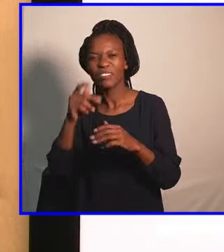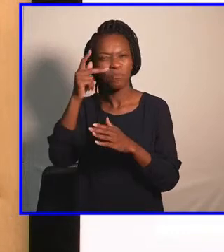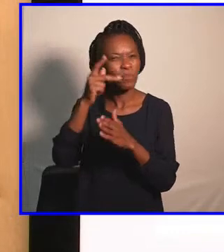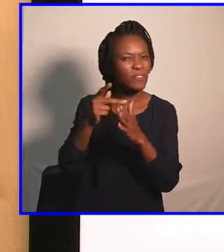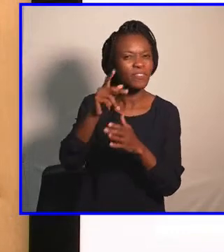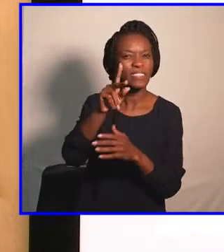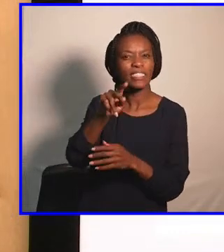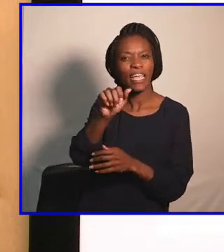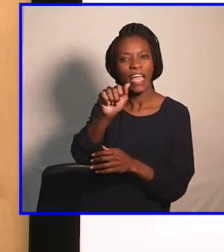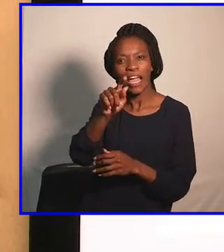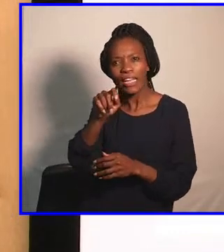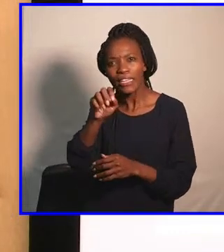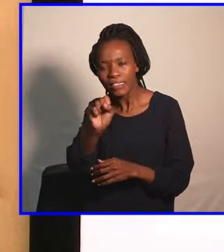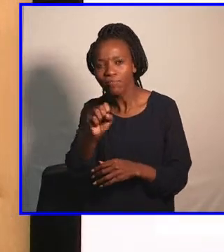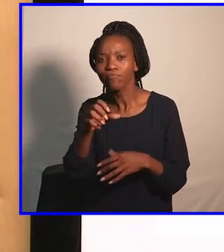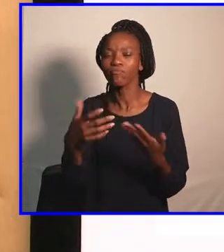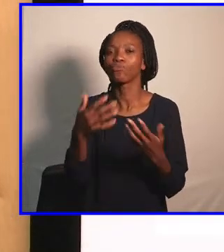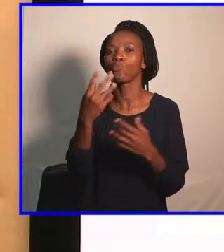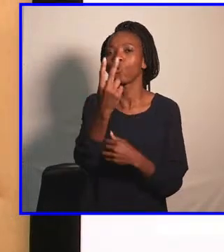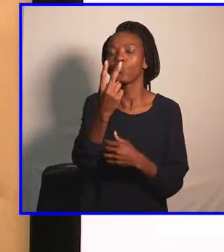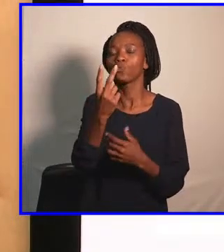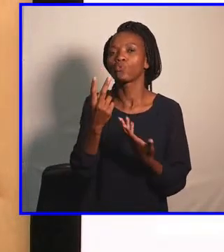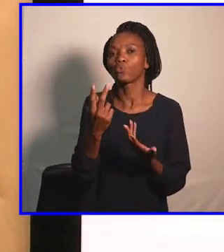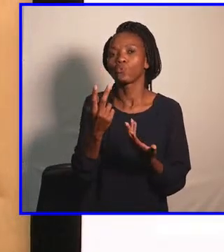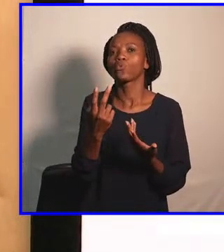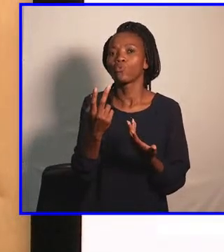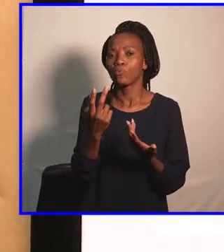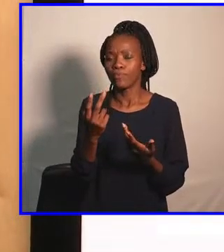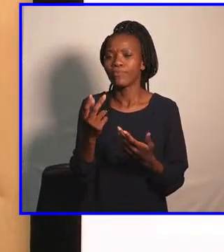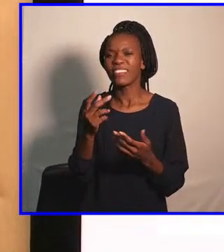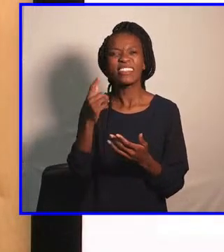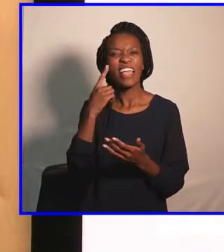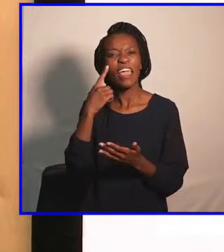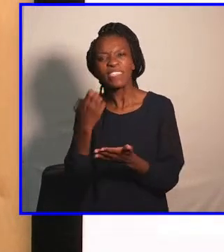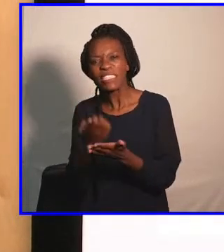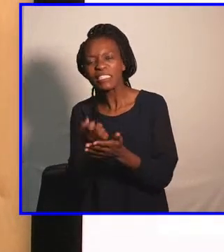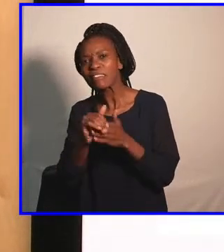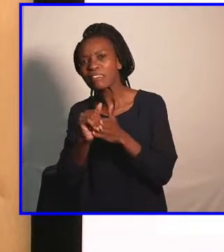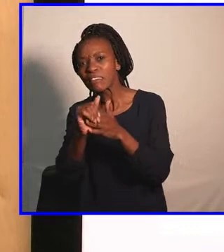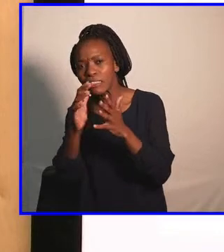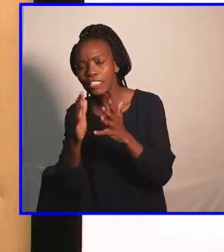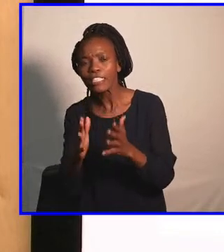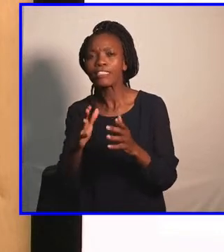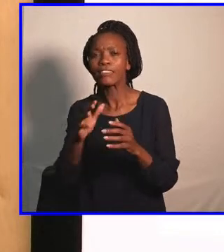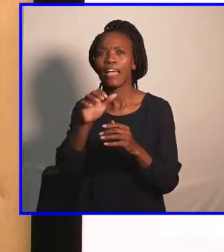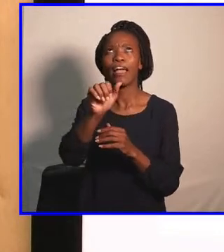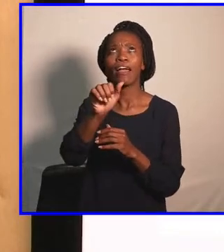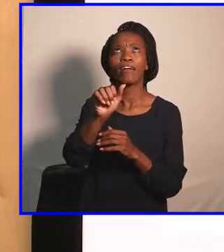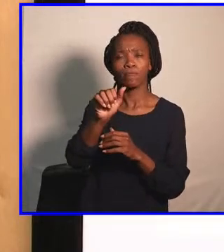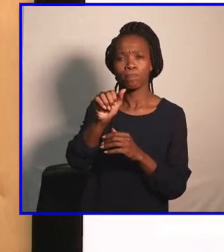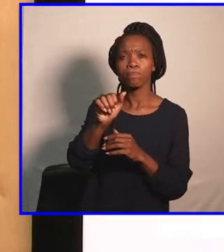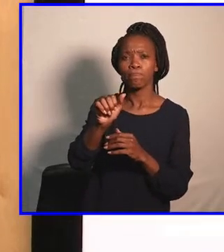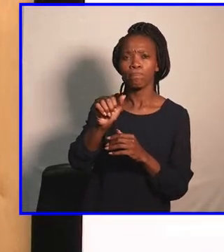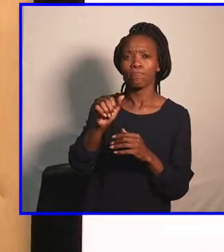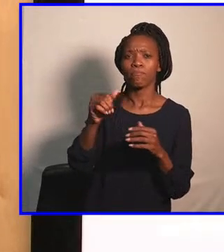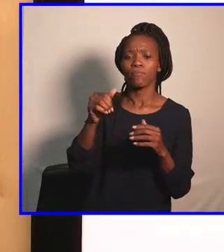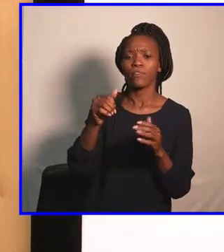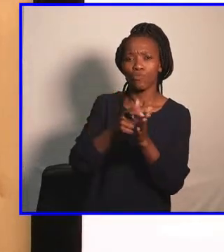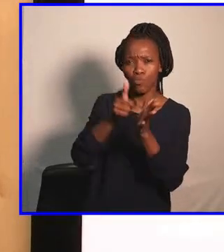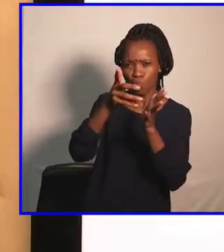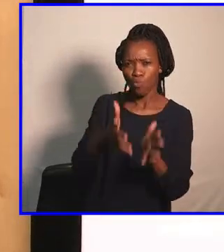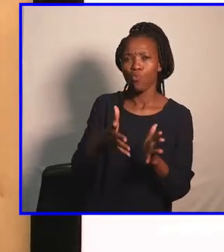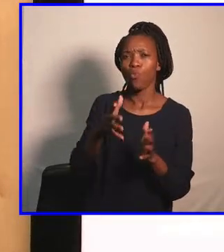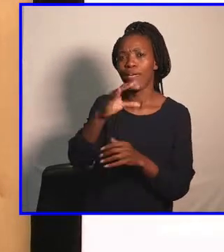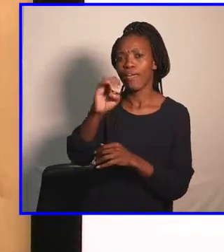and the outstanding evidence leader, Advocate Carol, who's here,